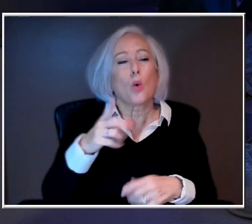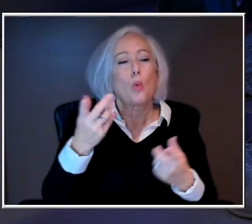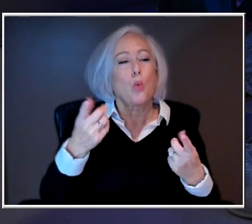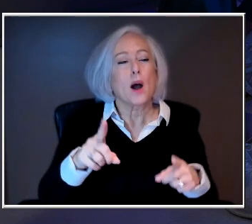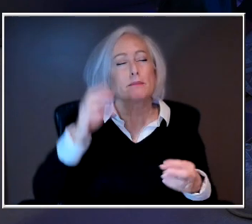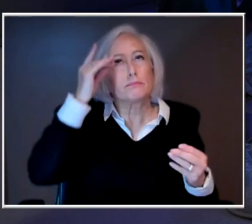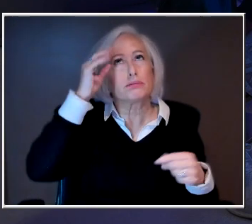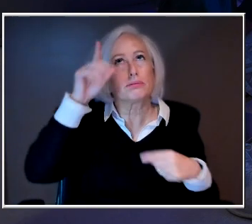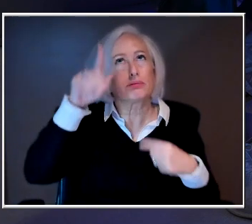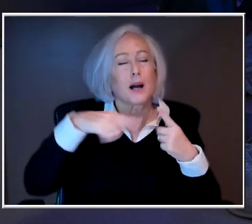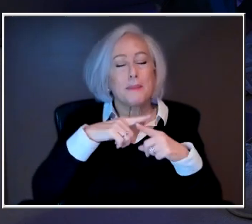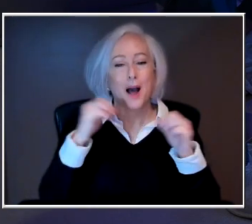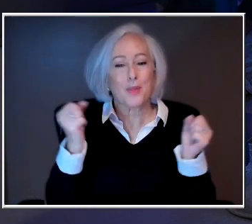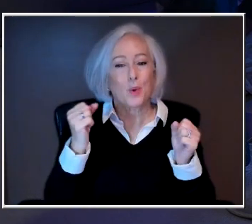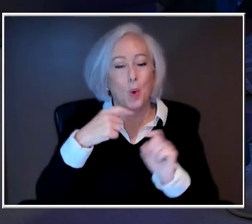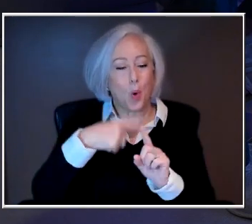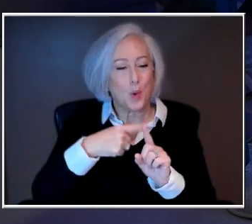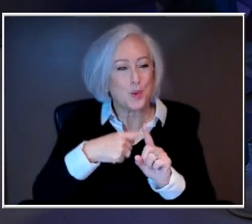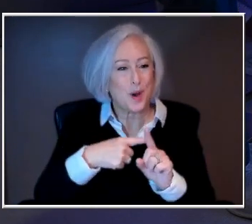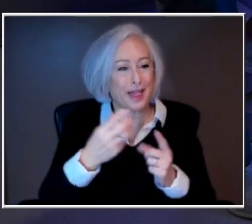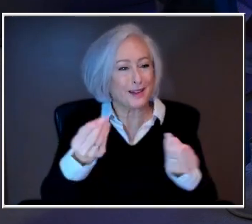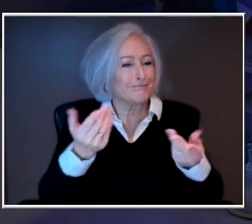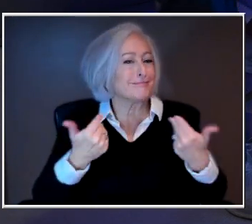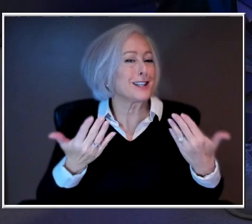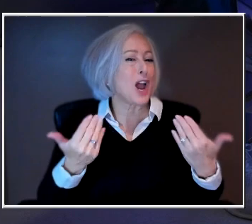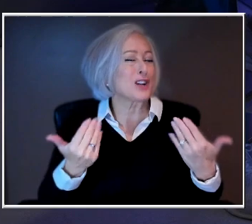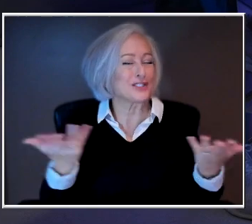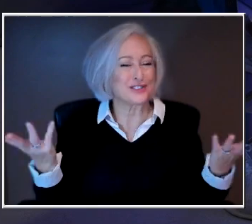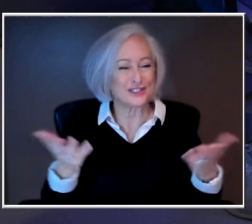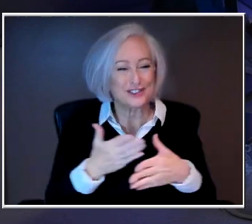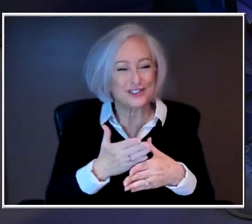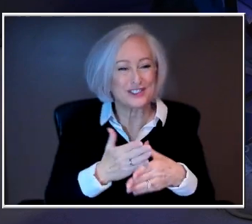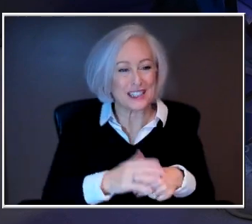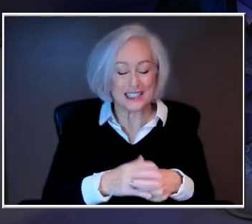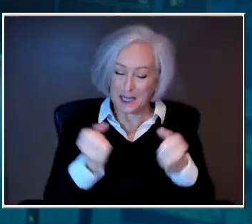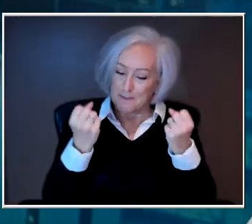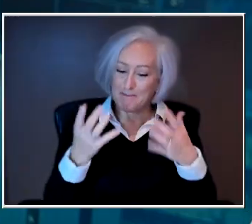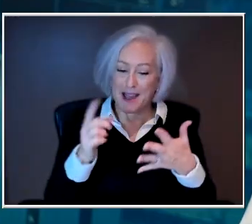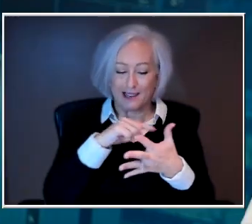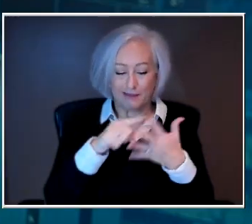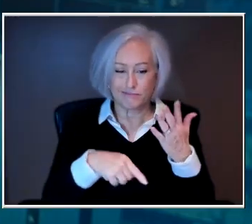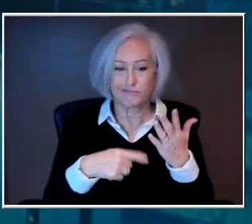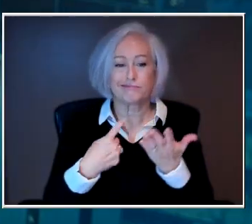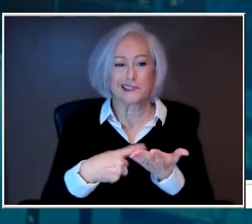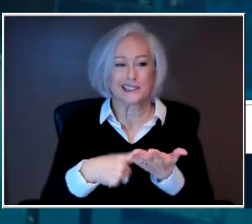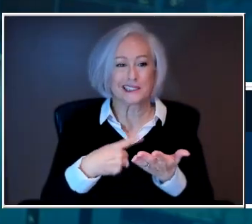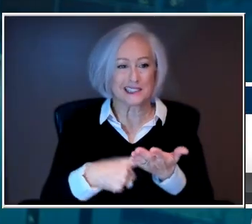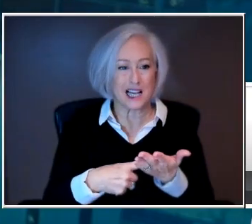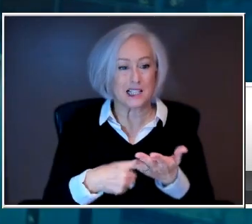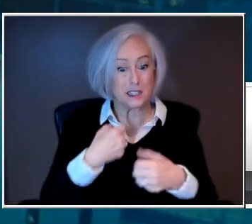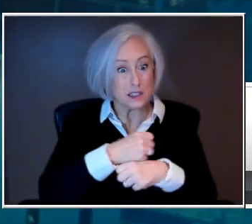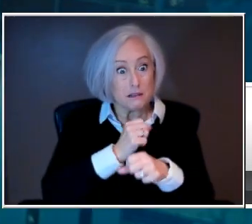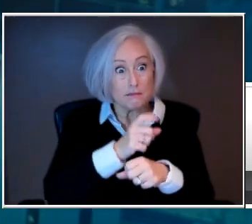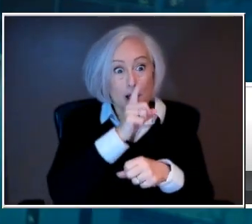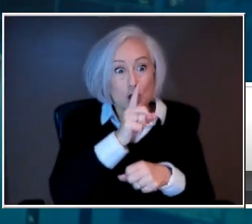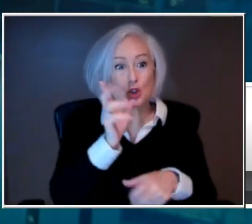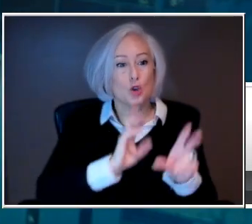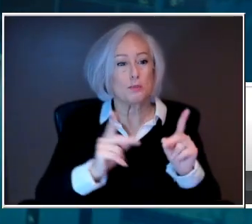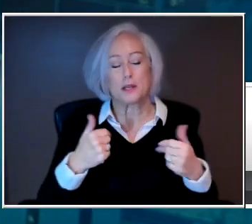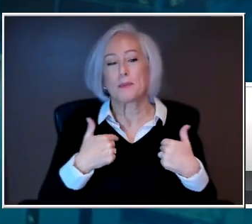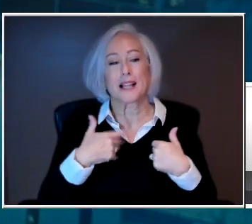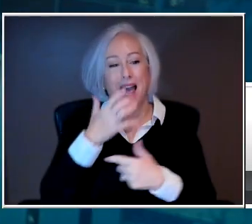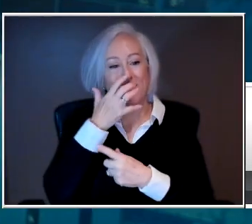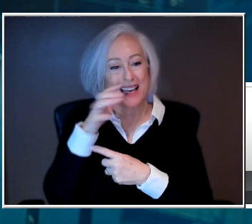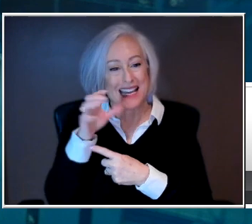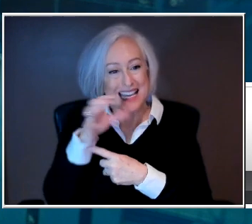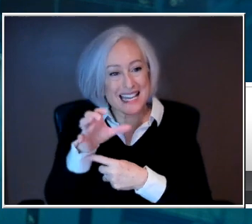I know. Share with us right now. I mean, I think it's many of the things that we've discussed, right? Like ensuring that people have heat, that they have the support that